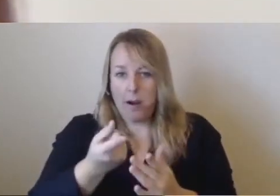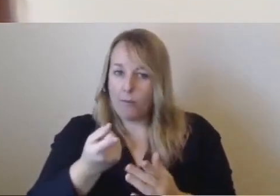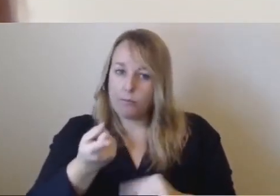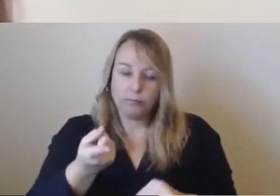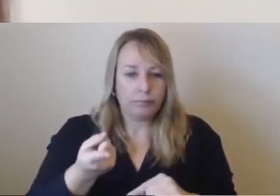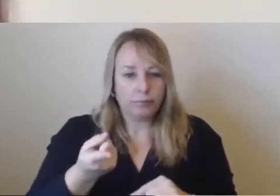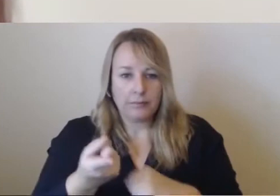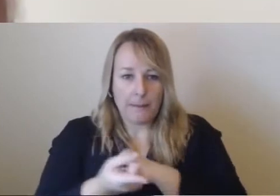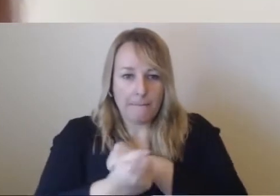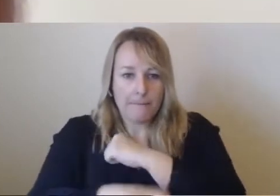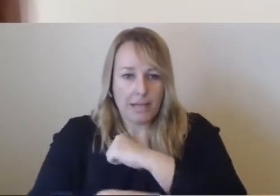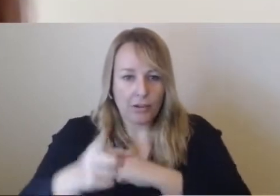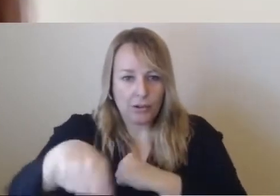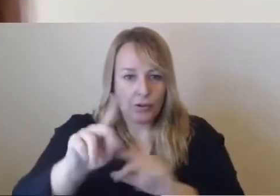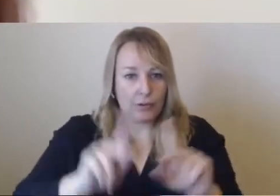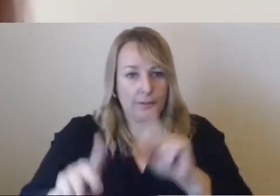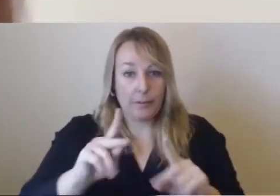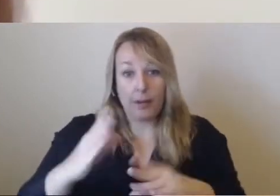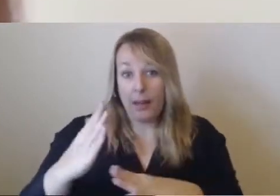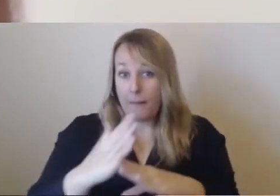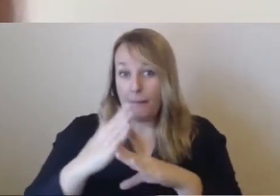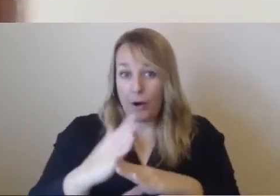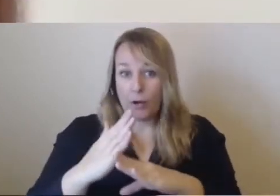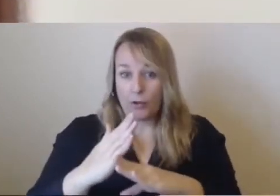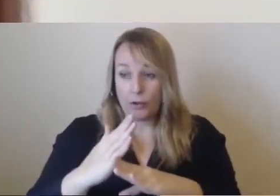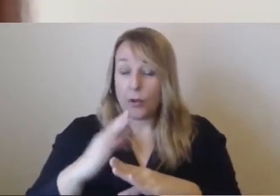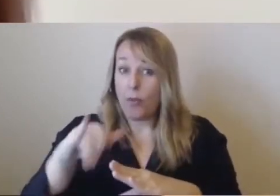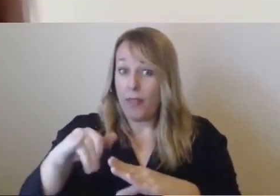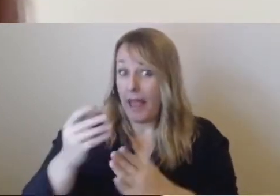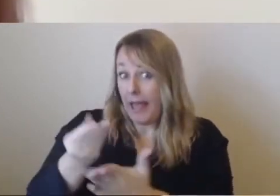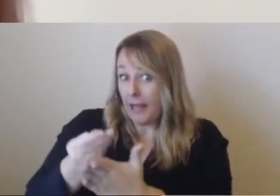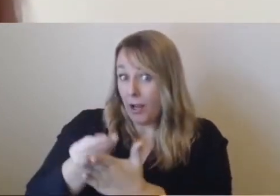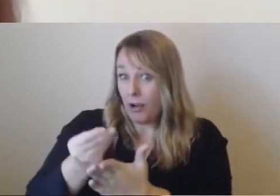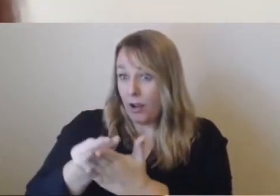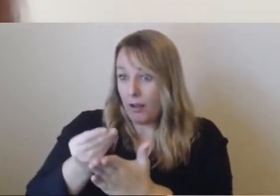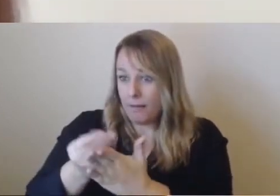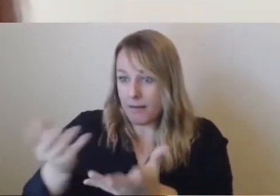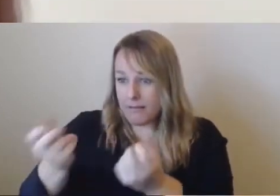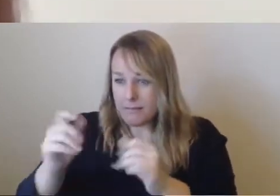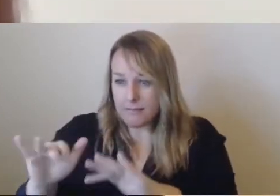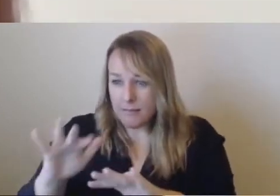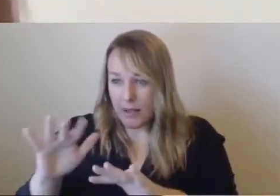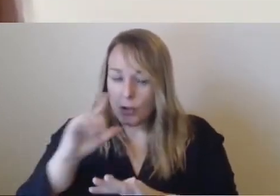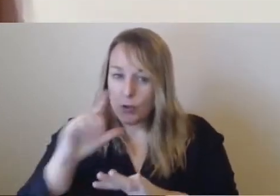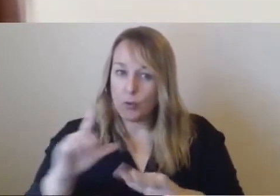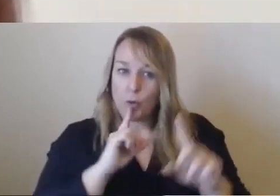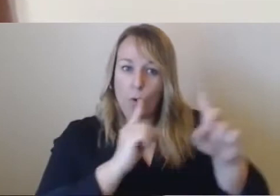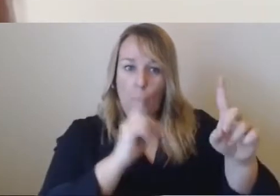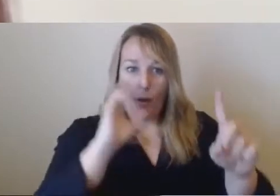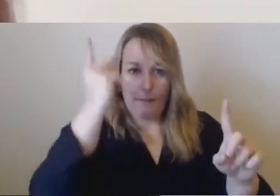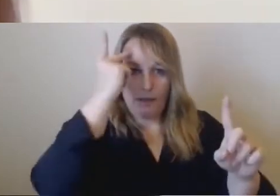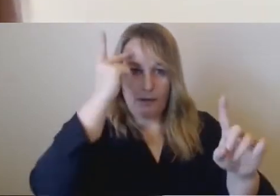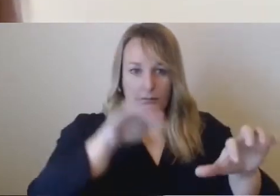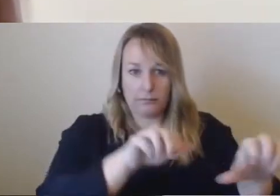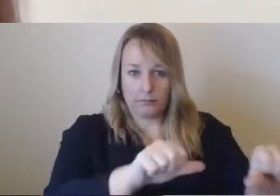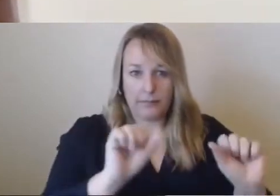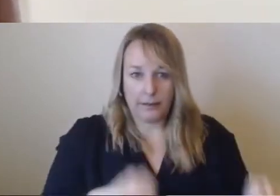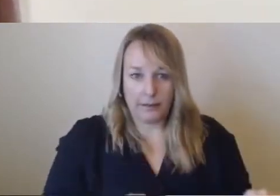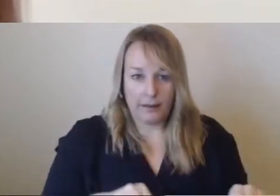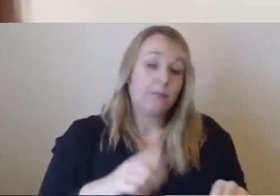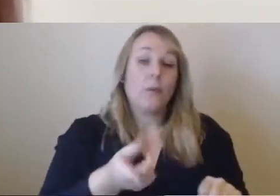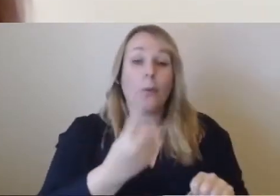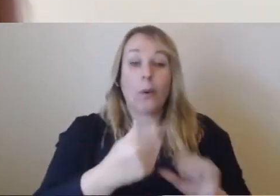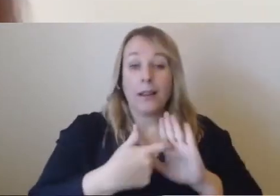its partners in order to achieve political goals. Some high-profile examples of that would be Japan, the dispute with Japan